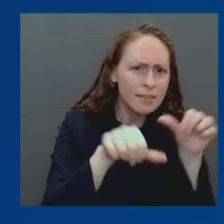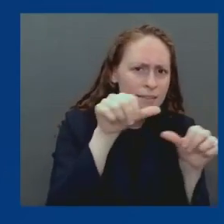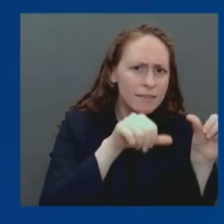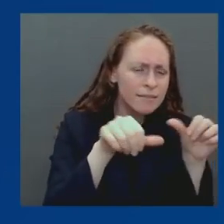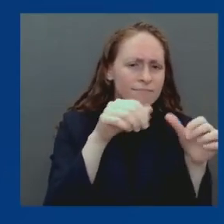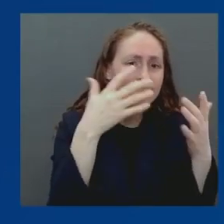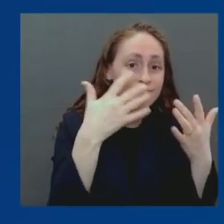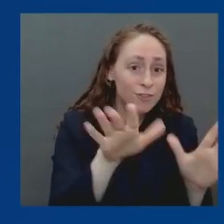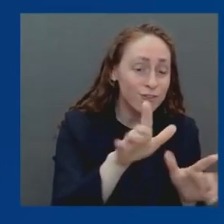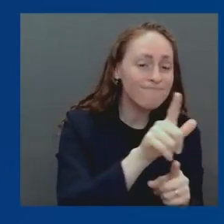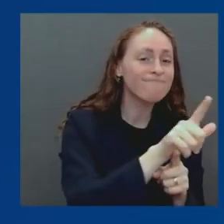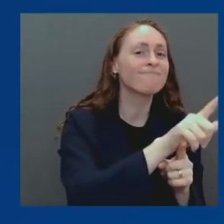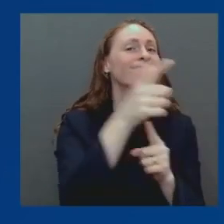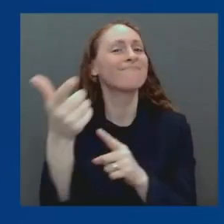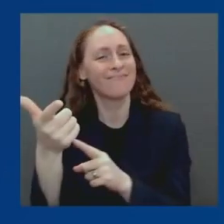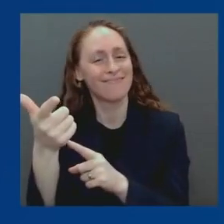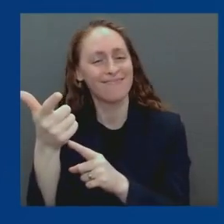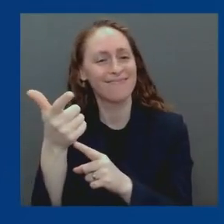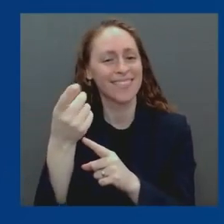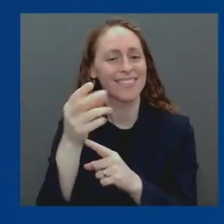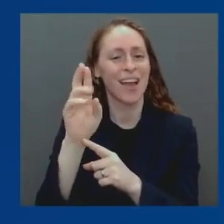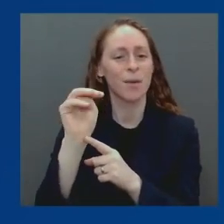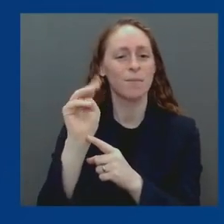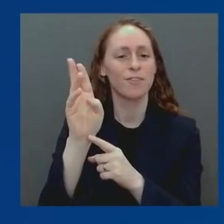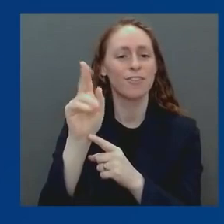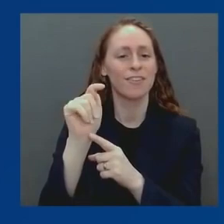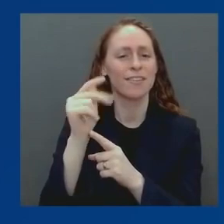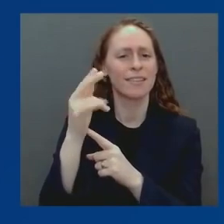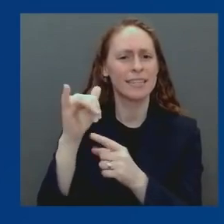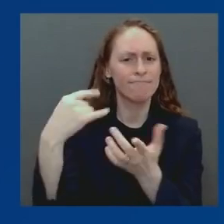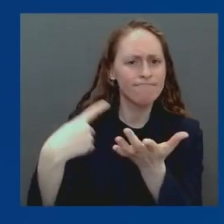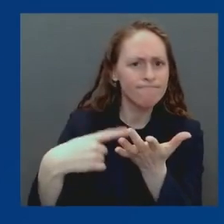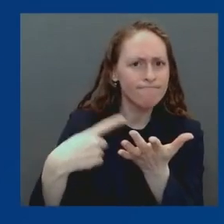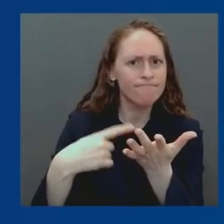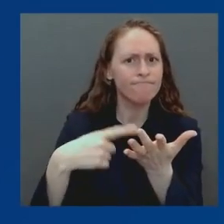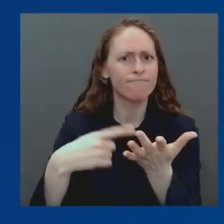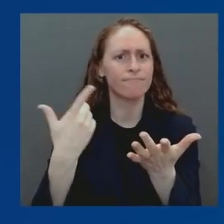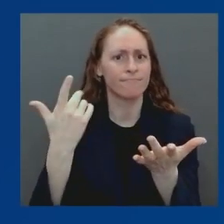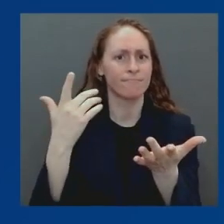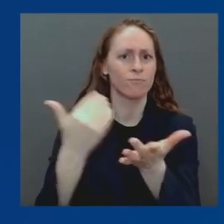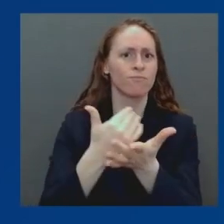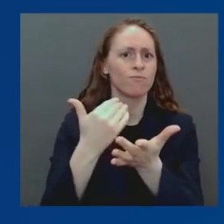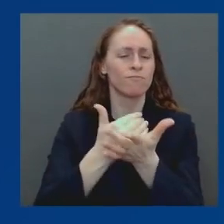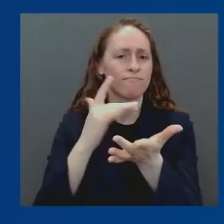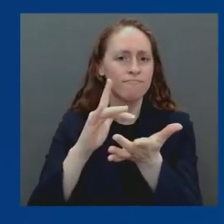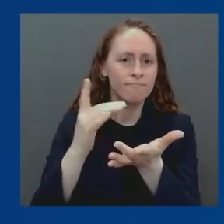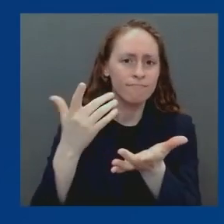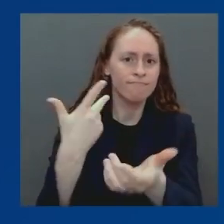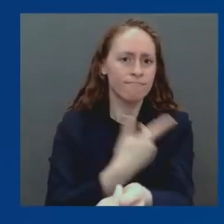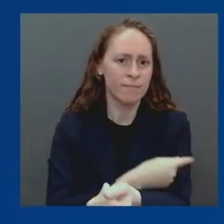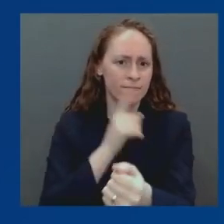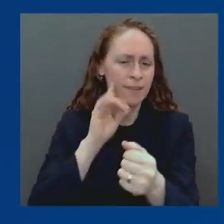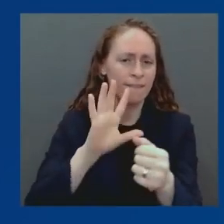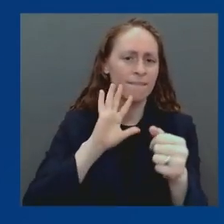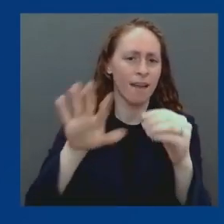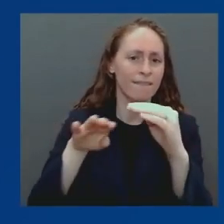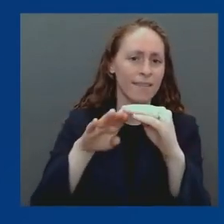cover operational planning so that we're ready for that age group. With that, over to Dr. Walensky. Dr.